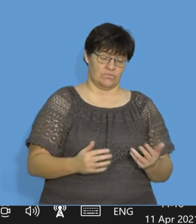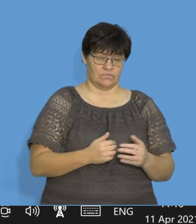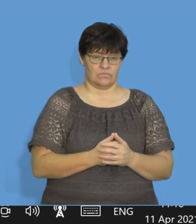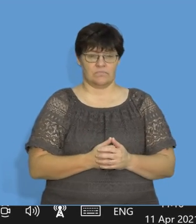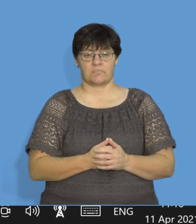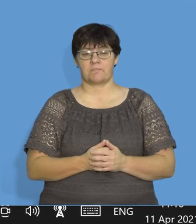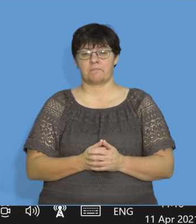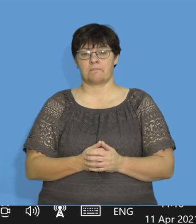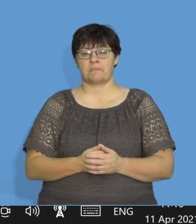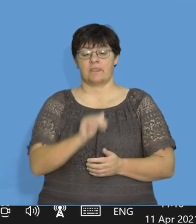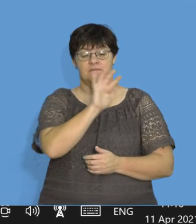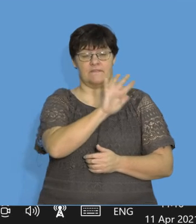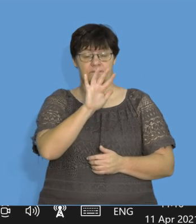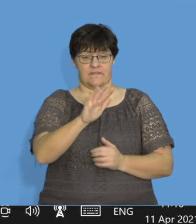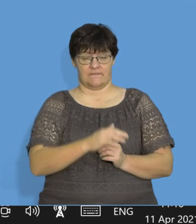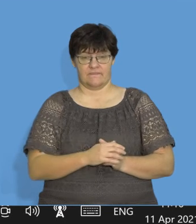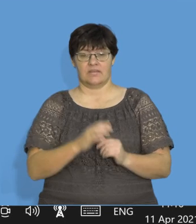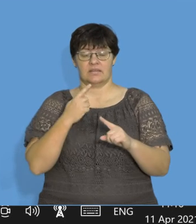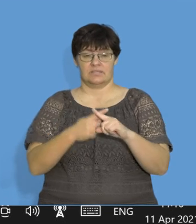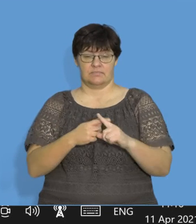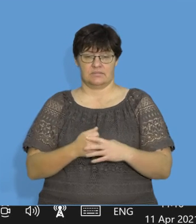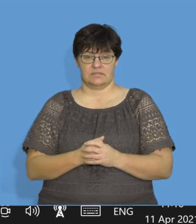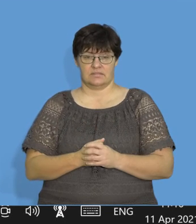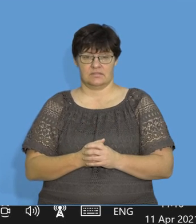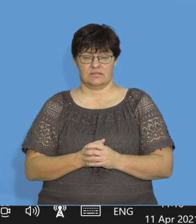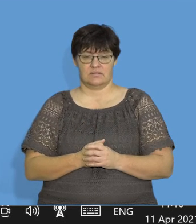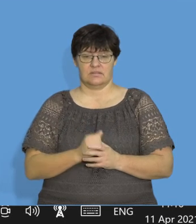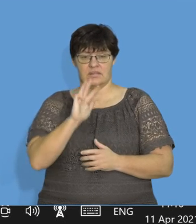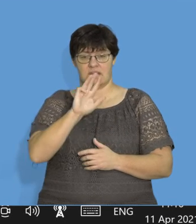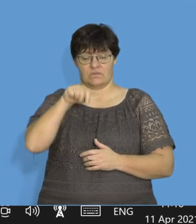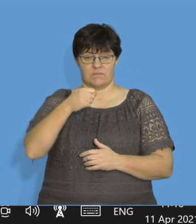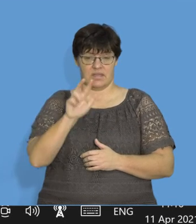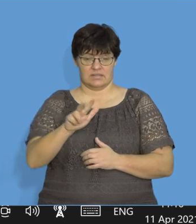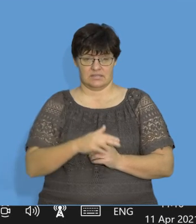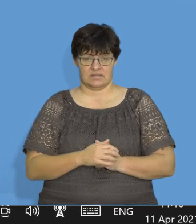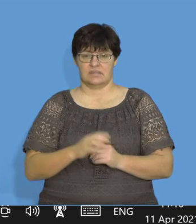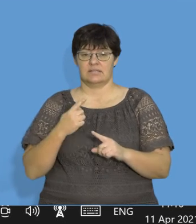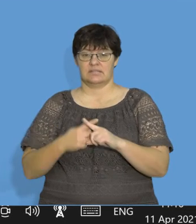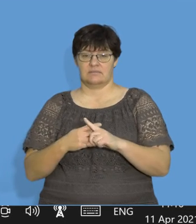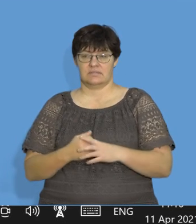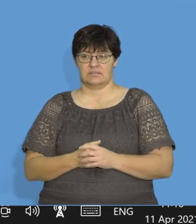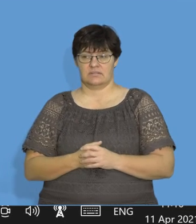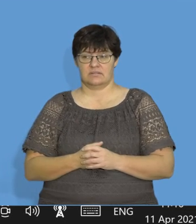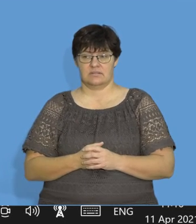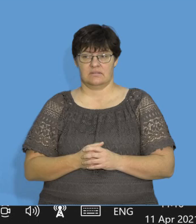So let's do this. So we've got 55 times 9.8